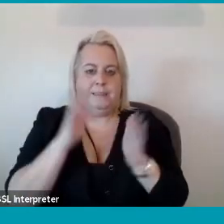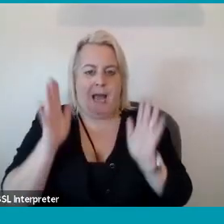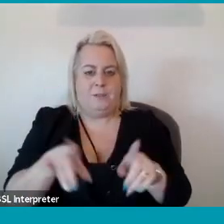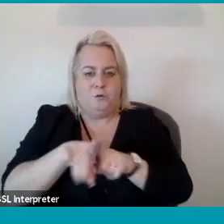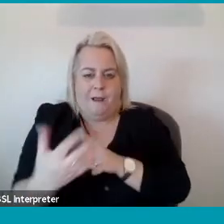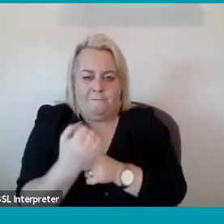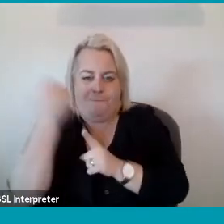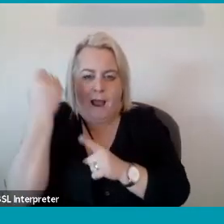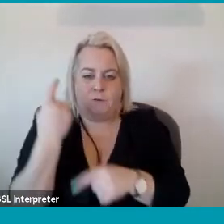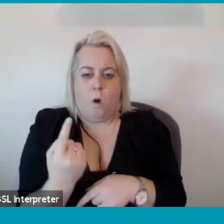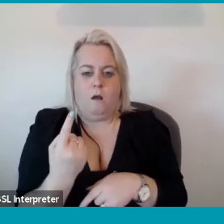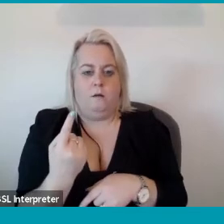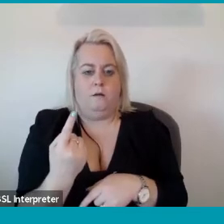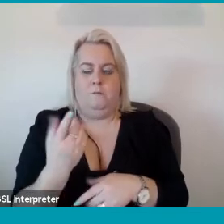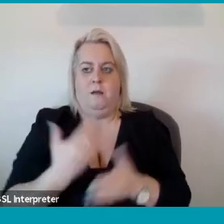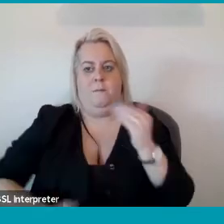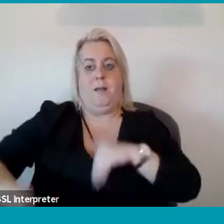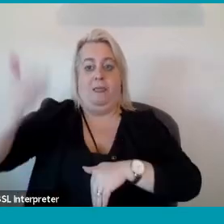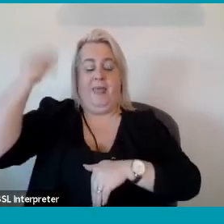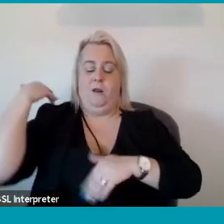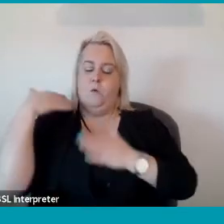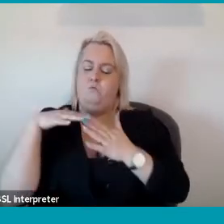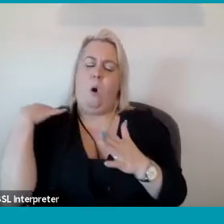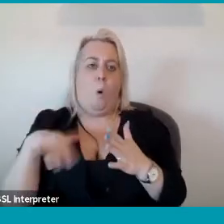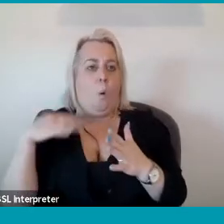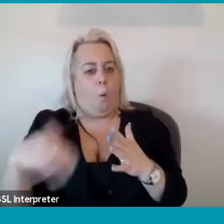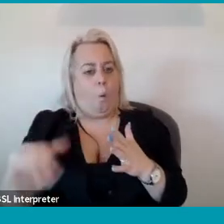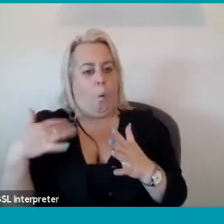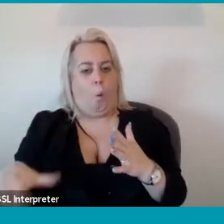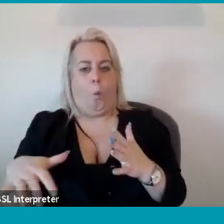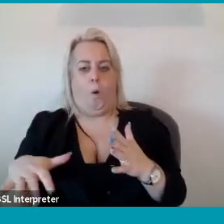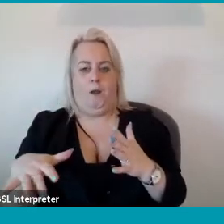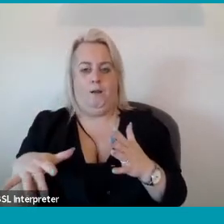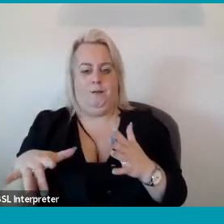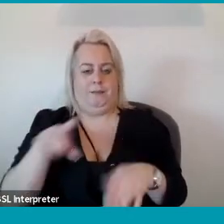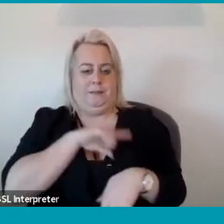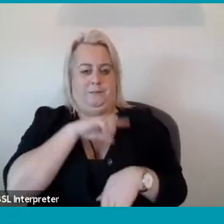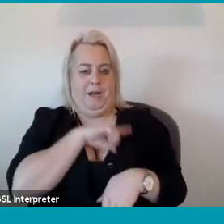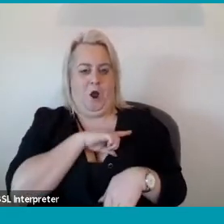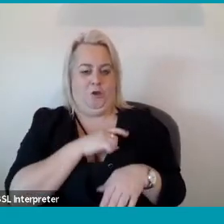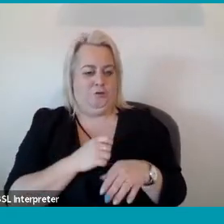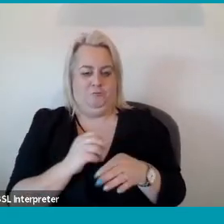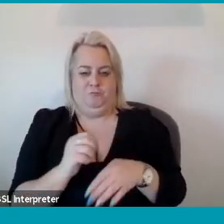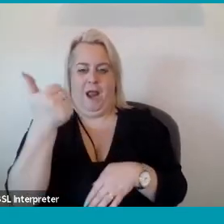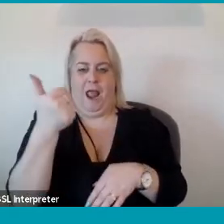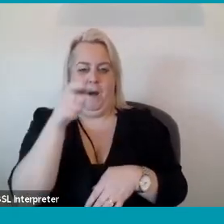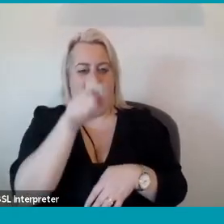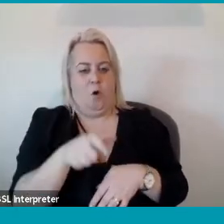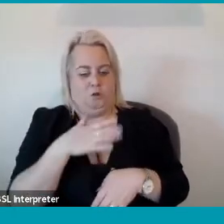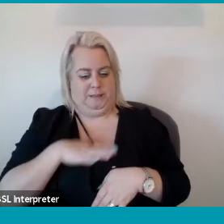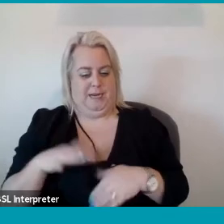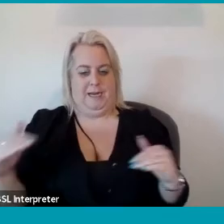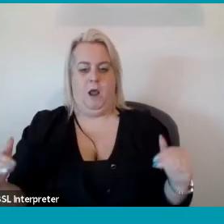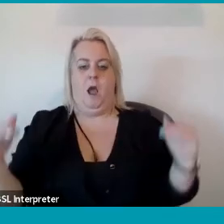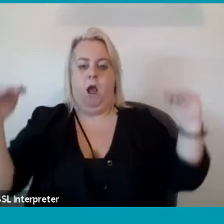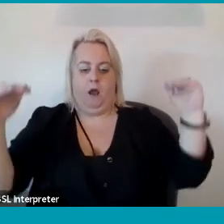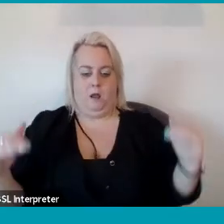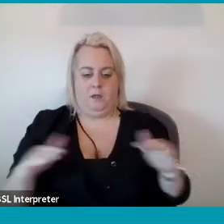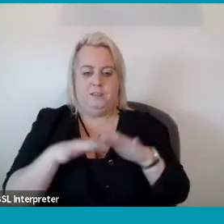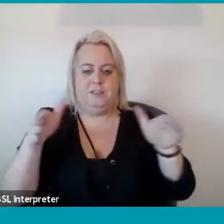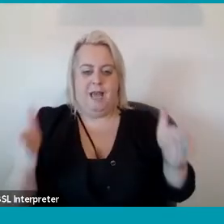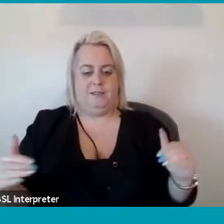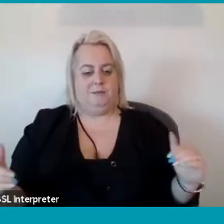was incredibly expensive, difficult to source because they weren't commonly available, make sure that it could be brought to the office I was then working